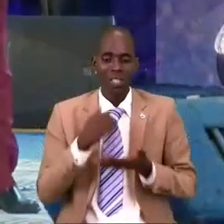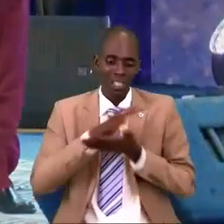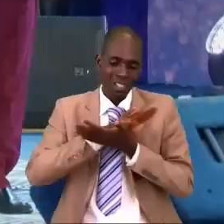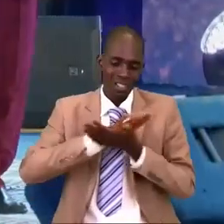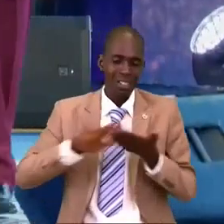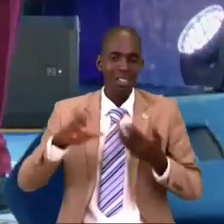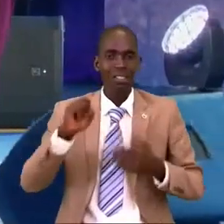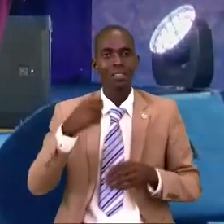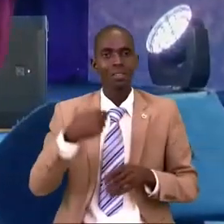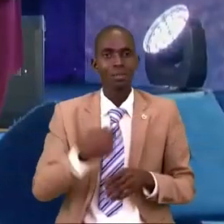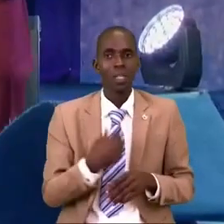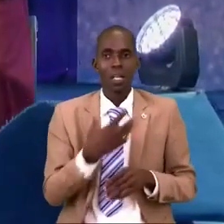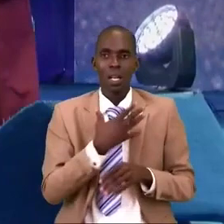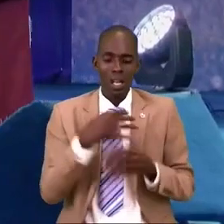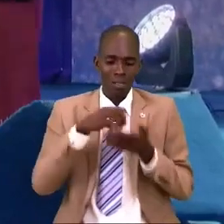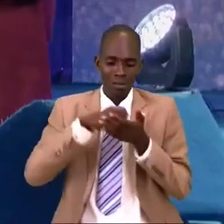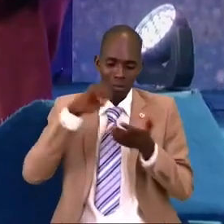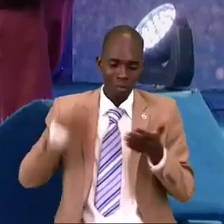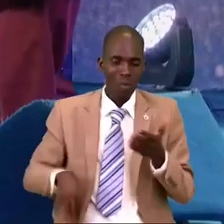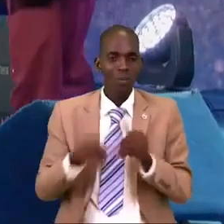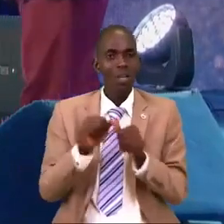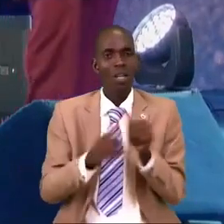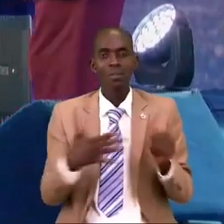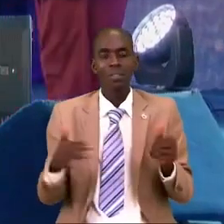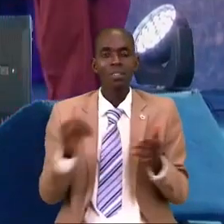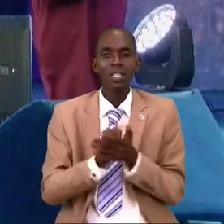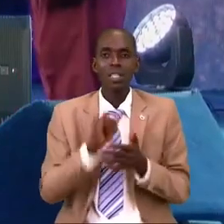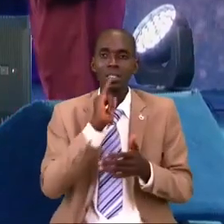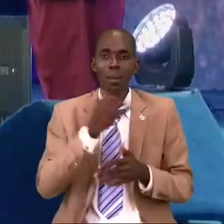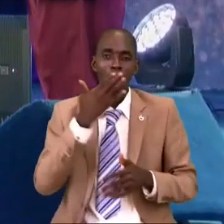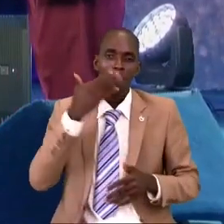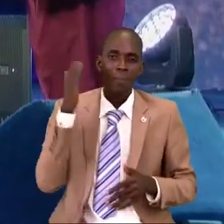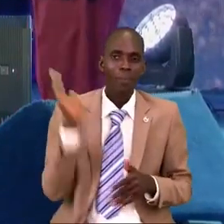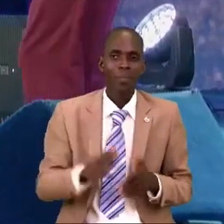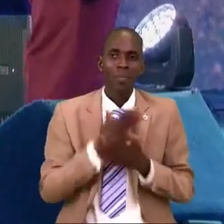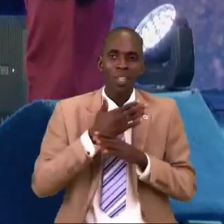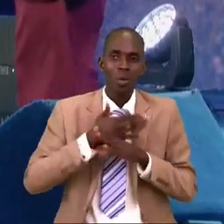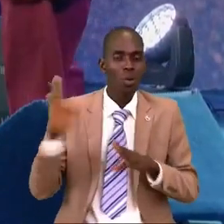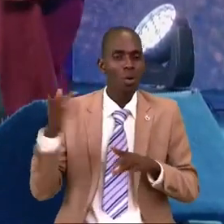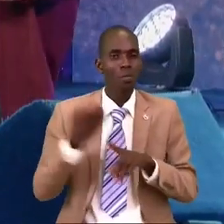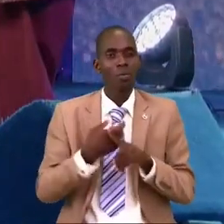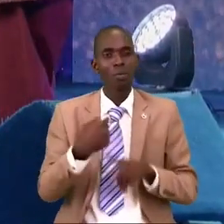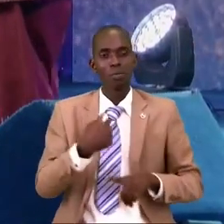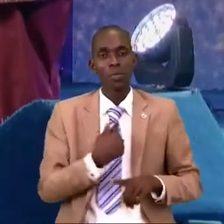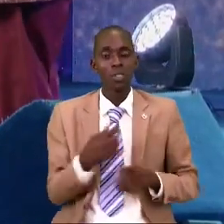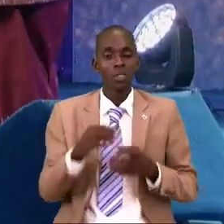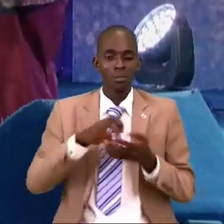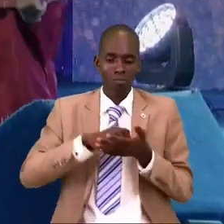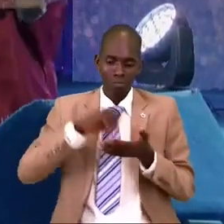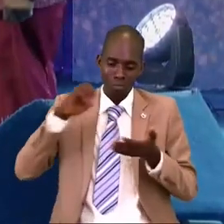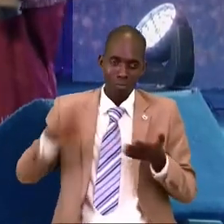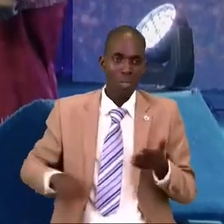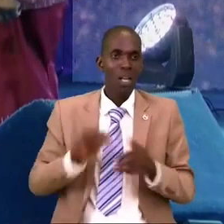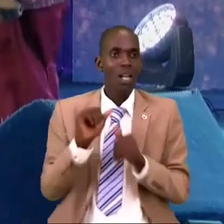out every transgression and make me clean, and I shall be clean. Wash me, and I shall be